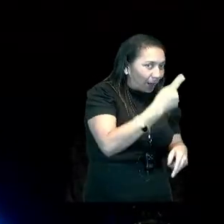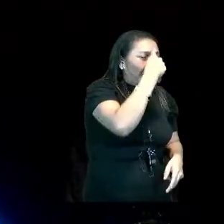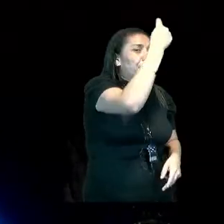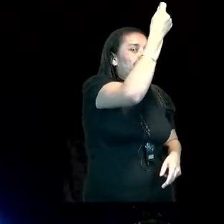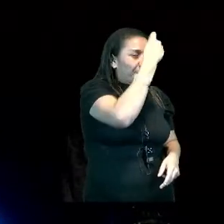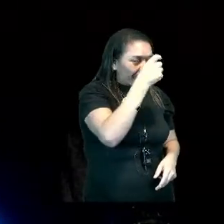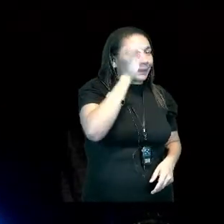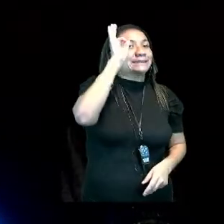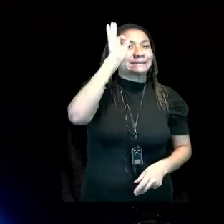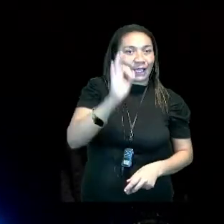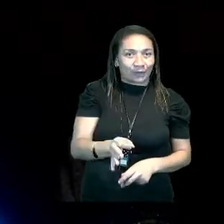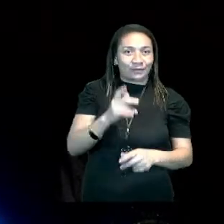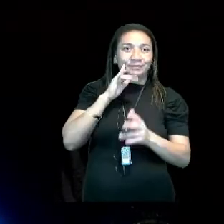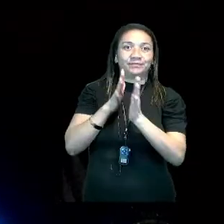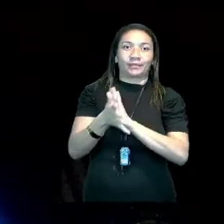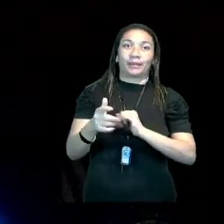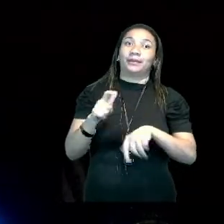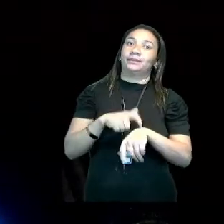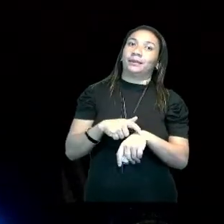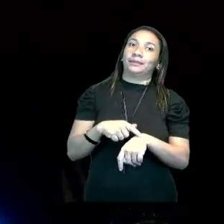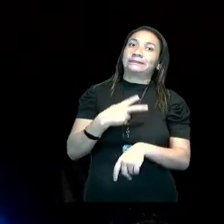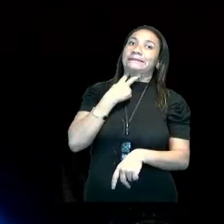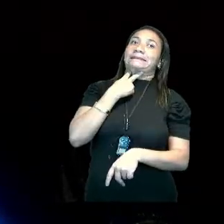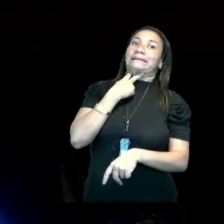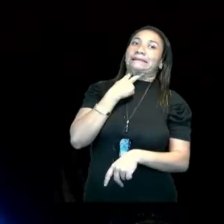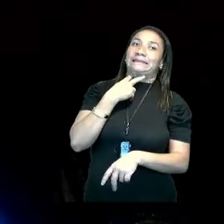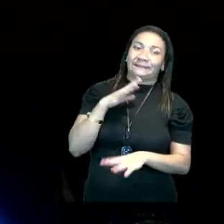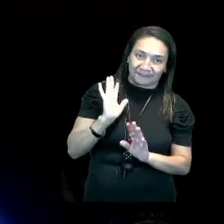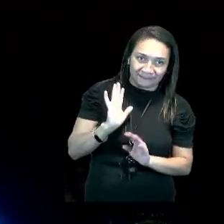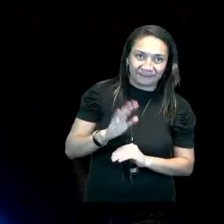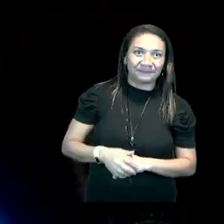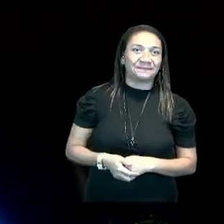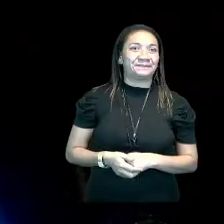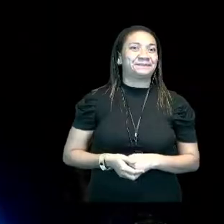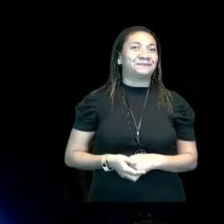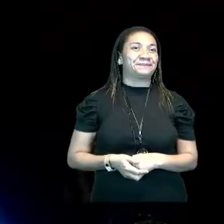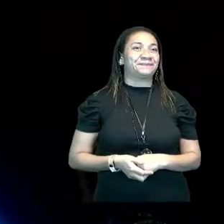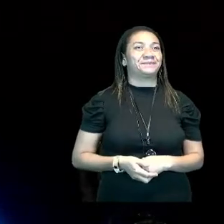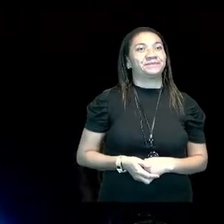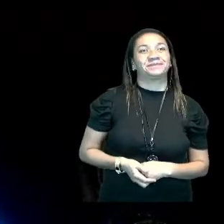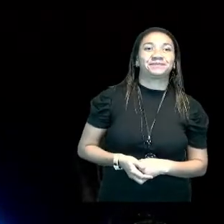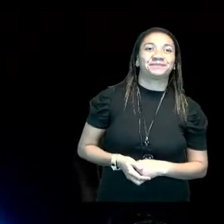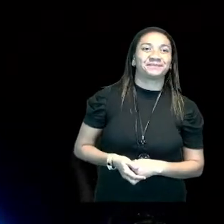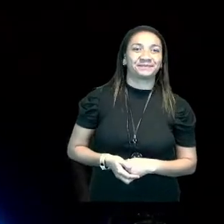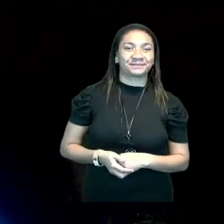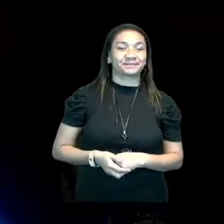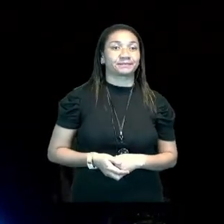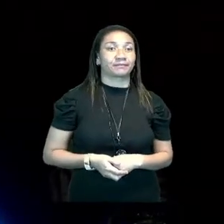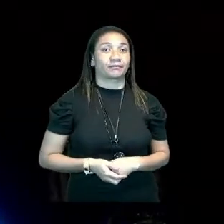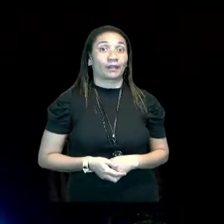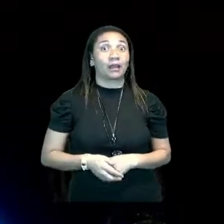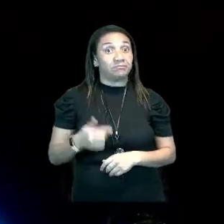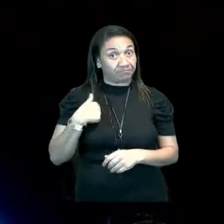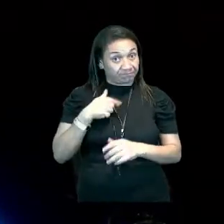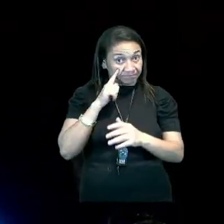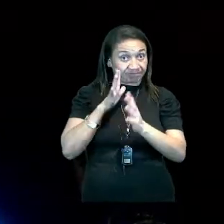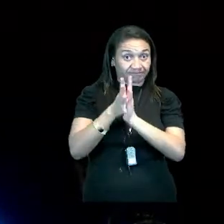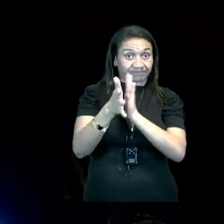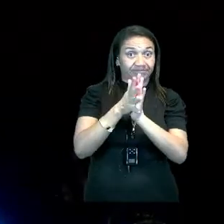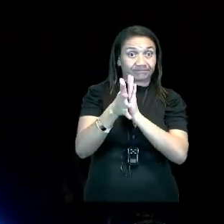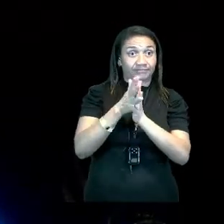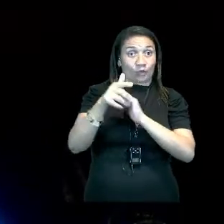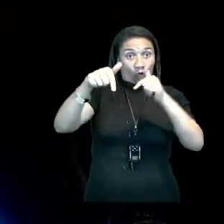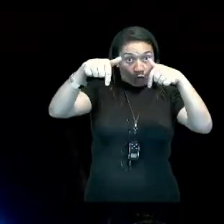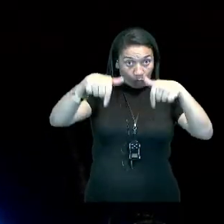now. Let me say that we are here today